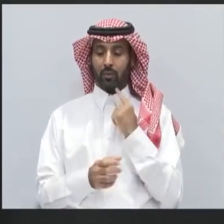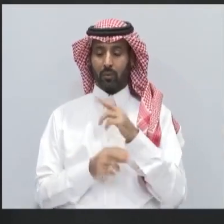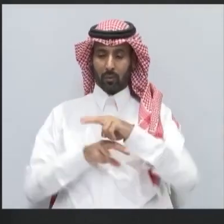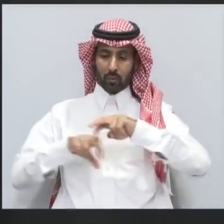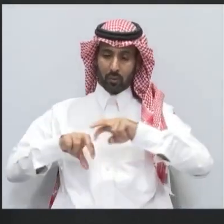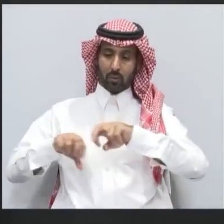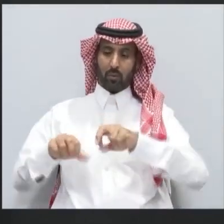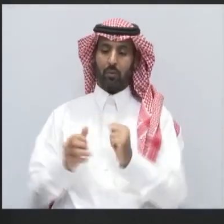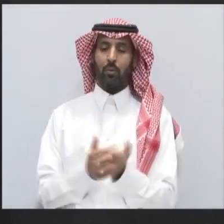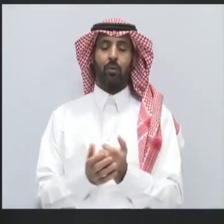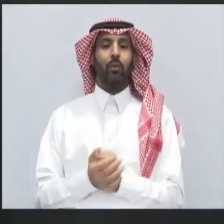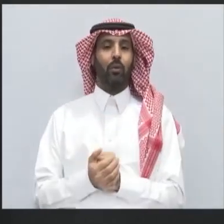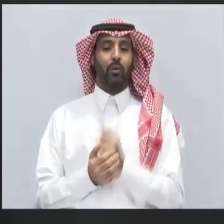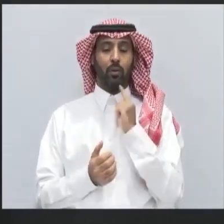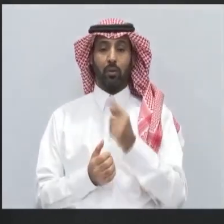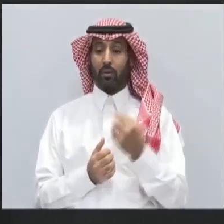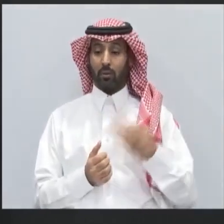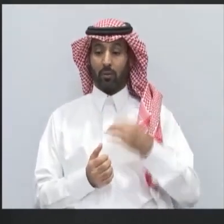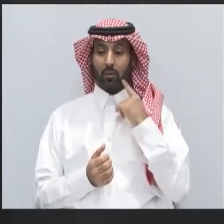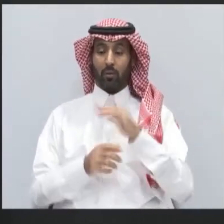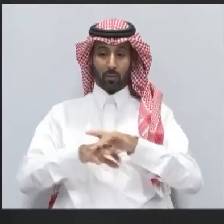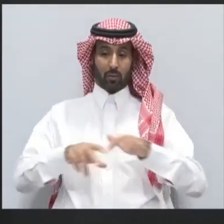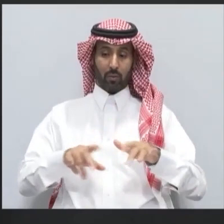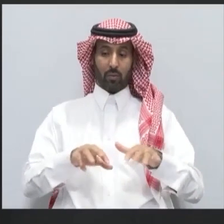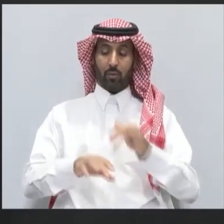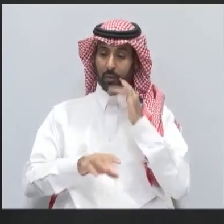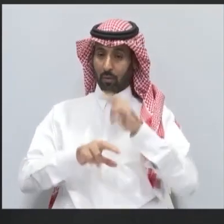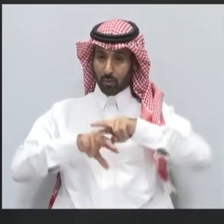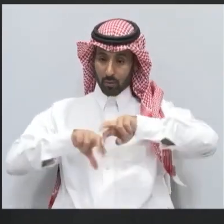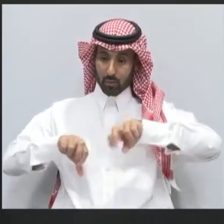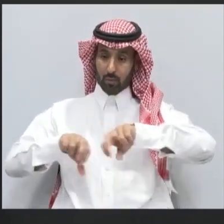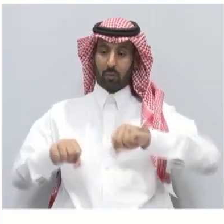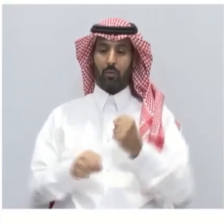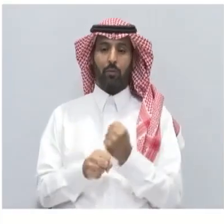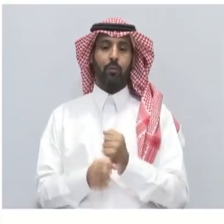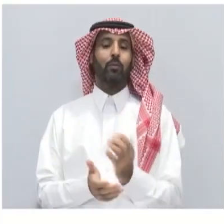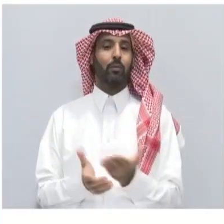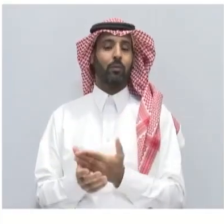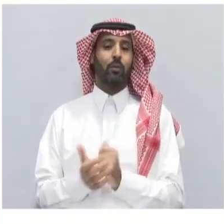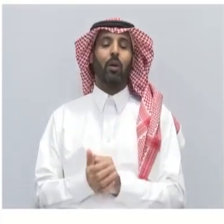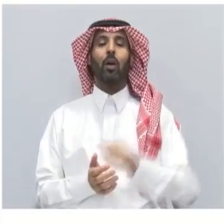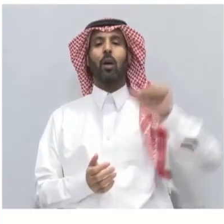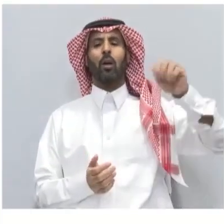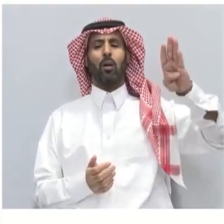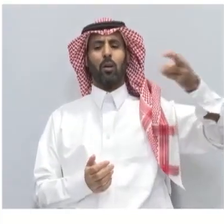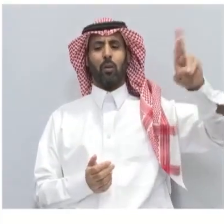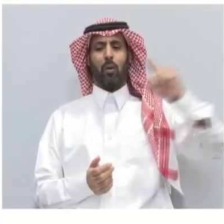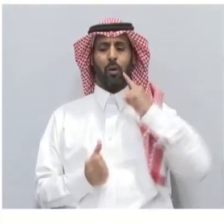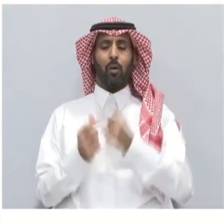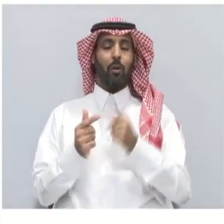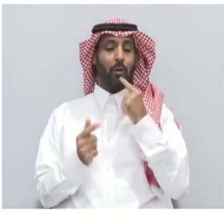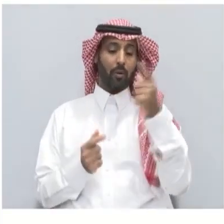finding service. This is one of the benefits of the internet, trying to find jobs. Ibrahim, wow, you